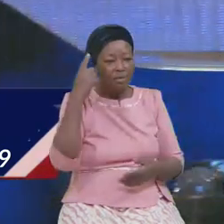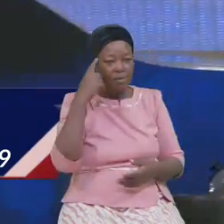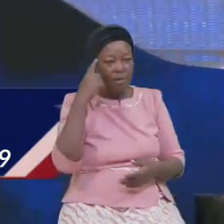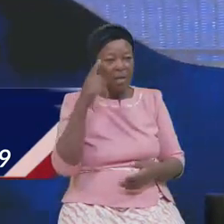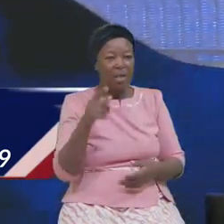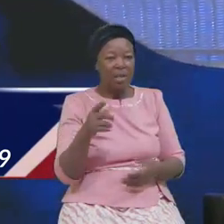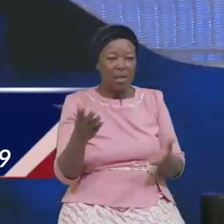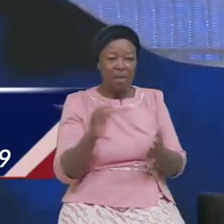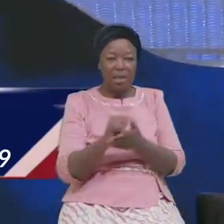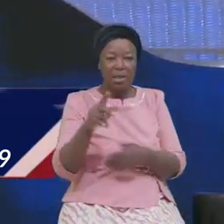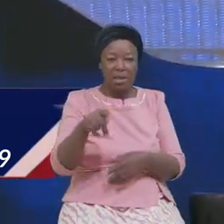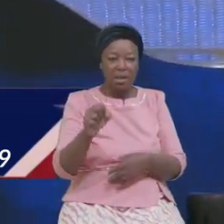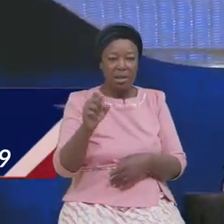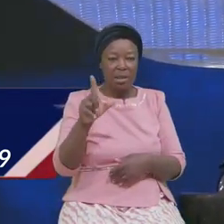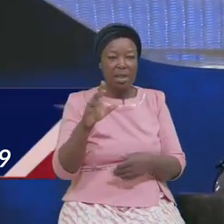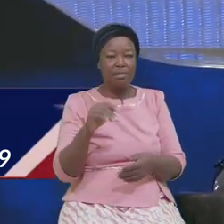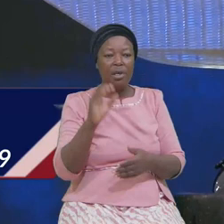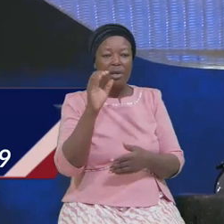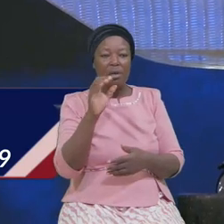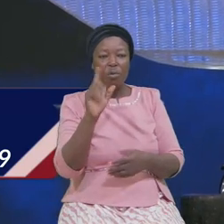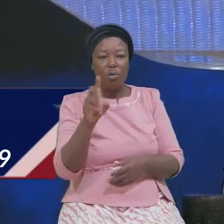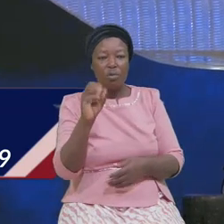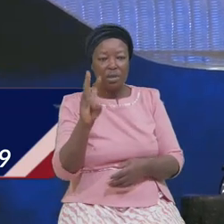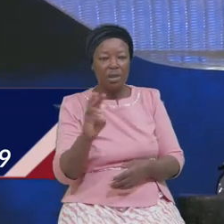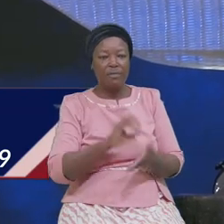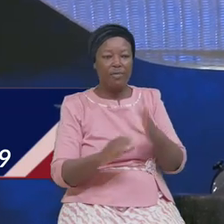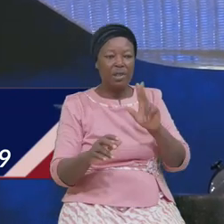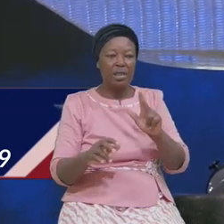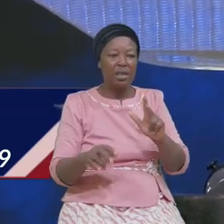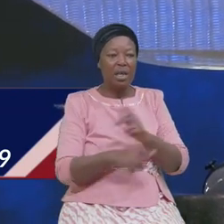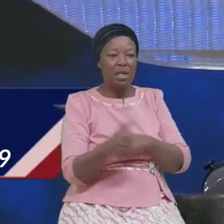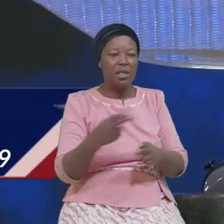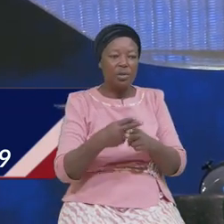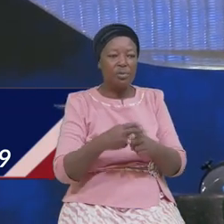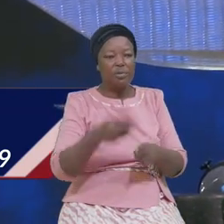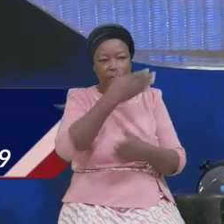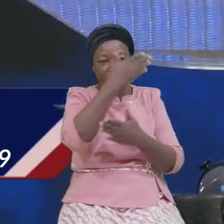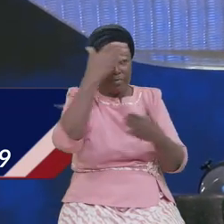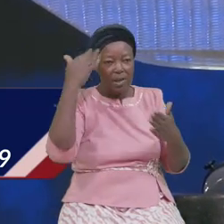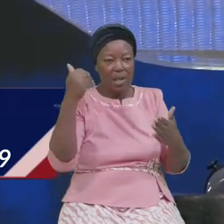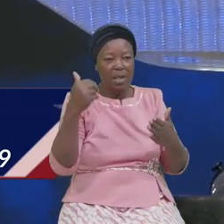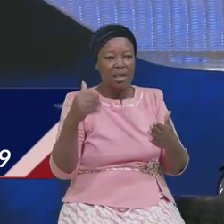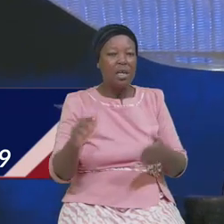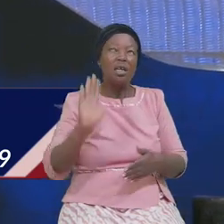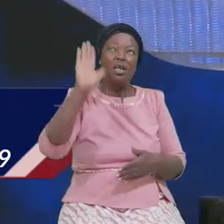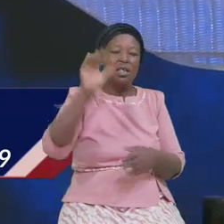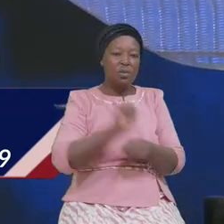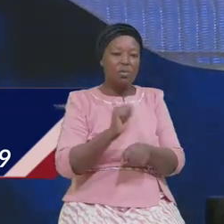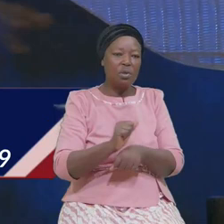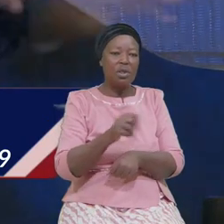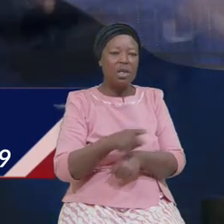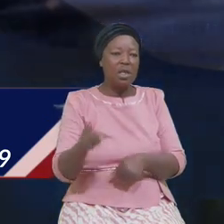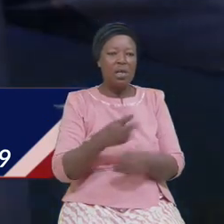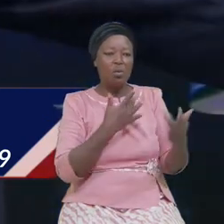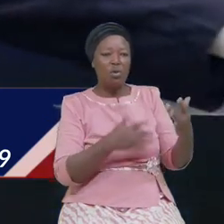in Egypt, and the great miracle at the Red Sea, and the great miracle of water out of the rock, and the great miracle of manna every